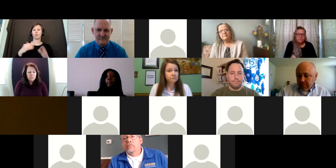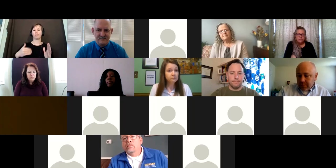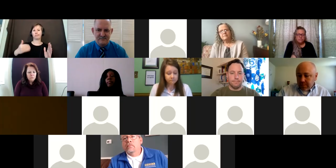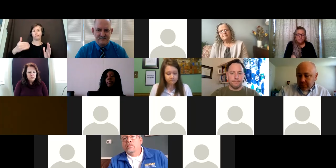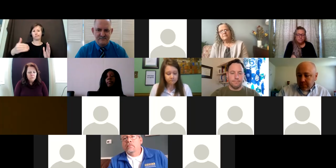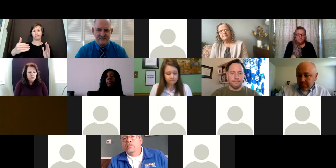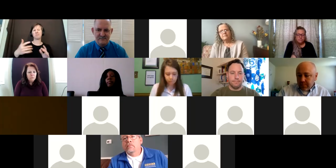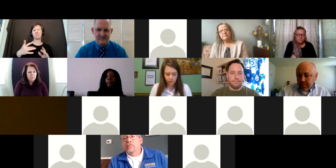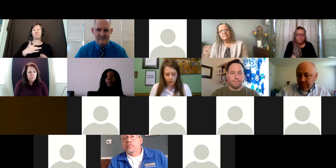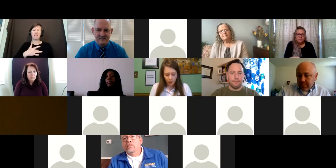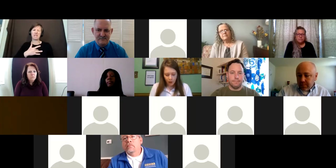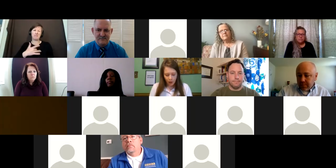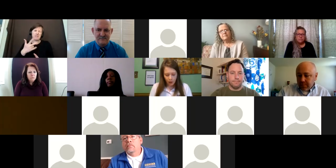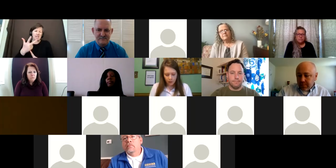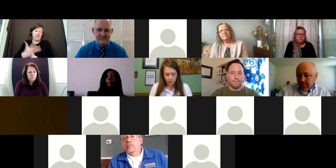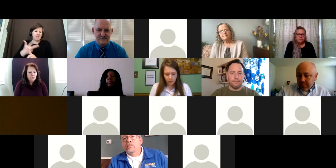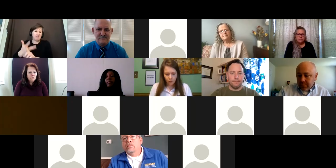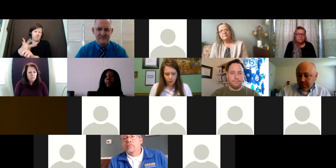quarterly.